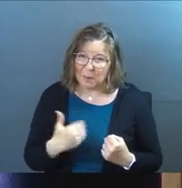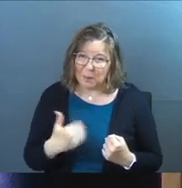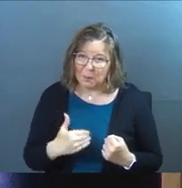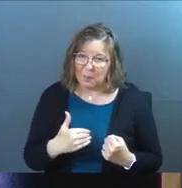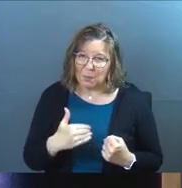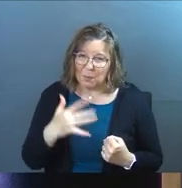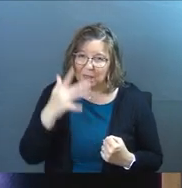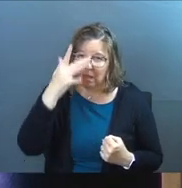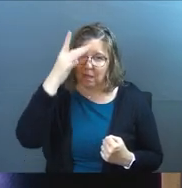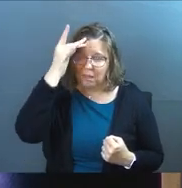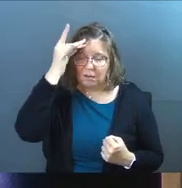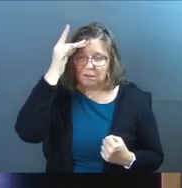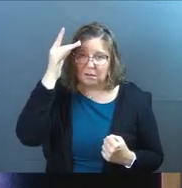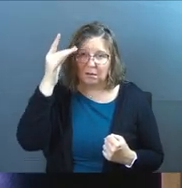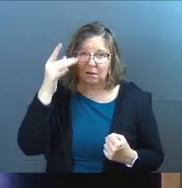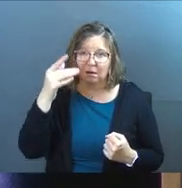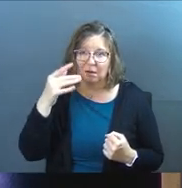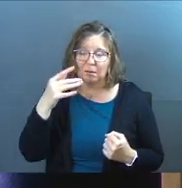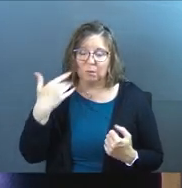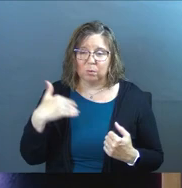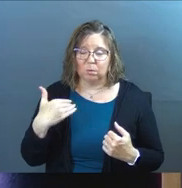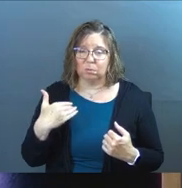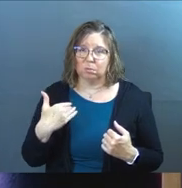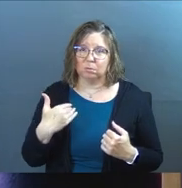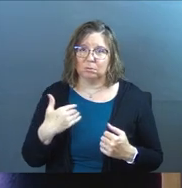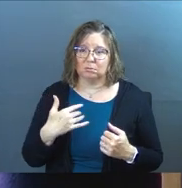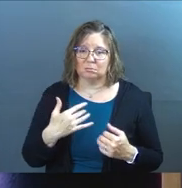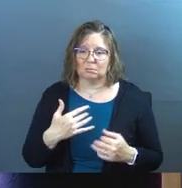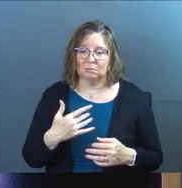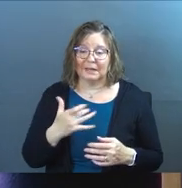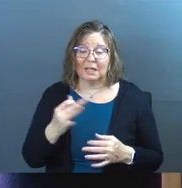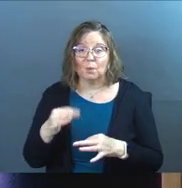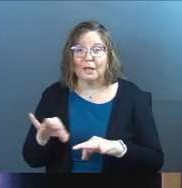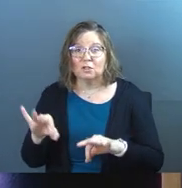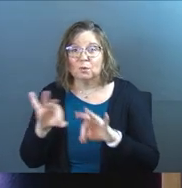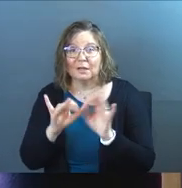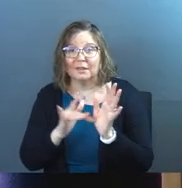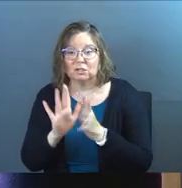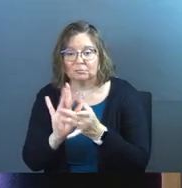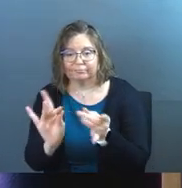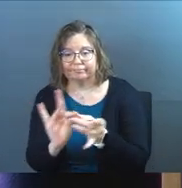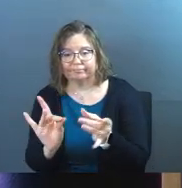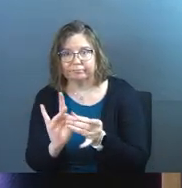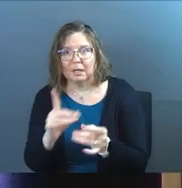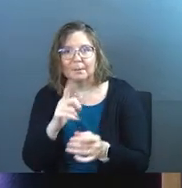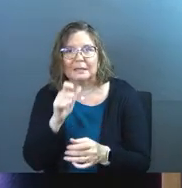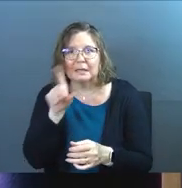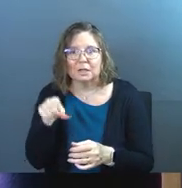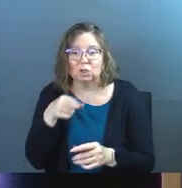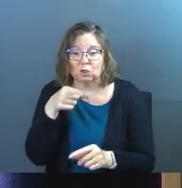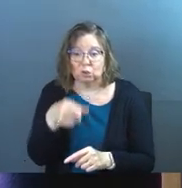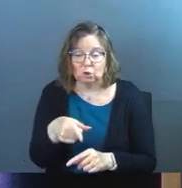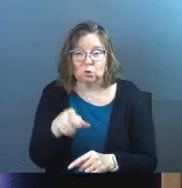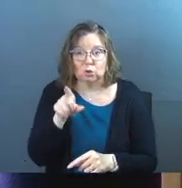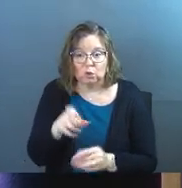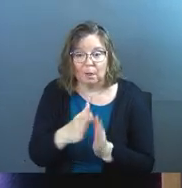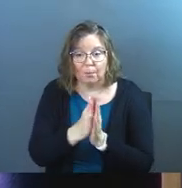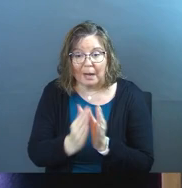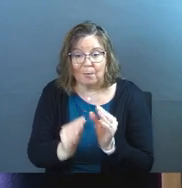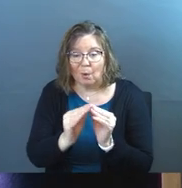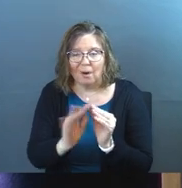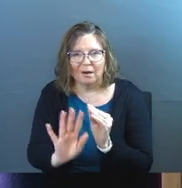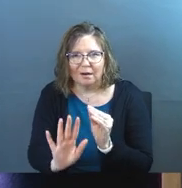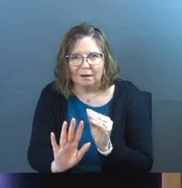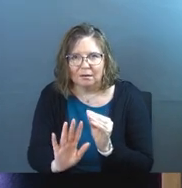This is why it's critical that Jesus would give this parable. Because it's not just you ought to pray